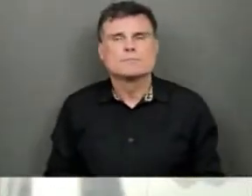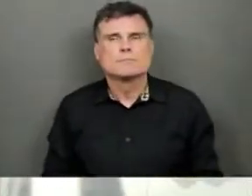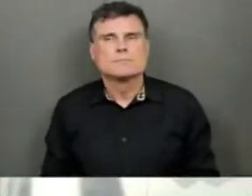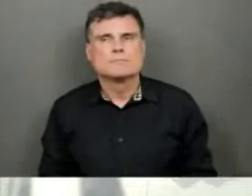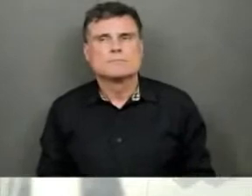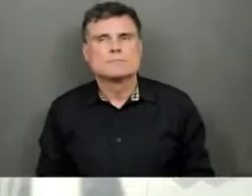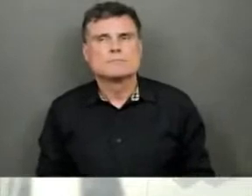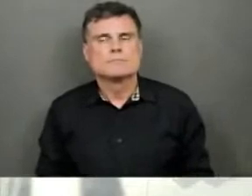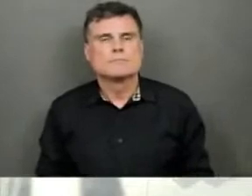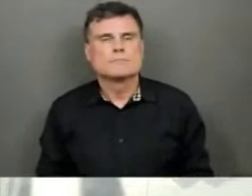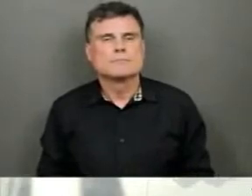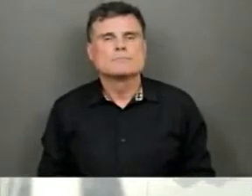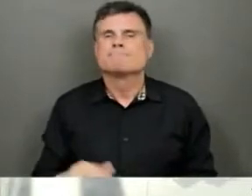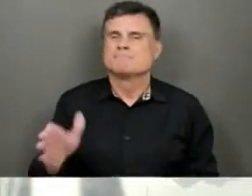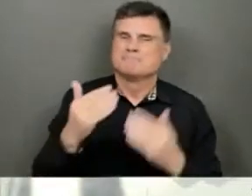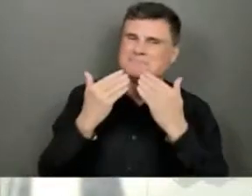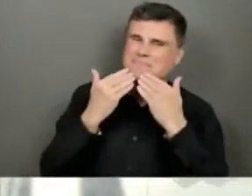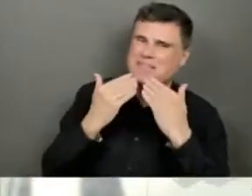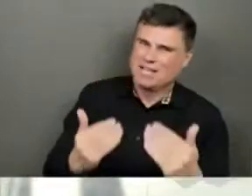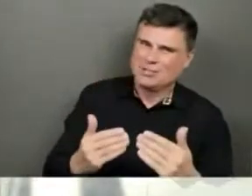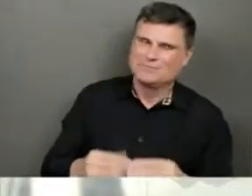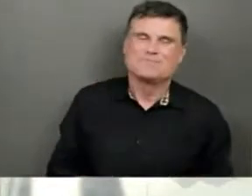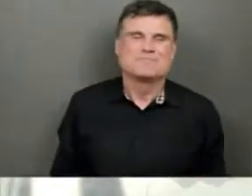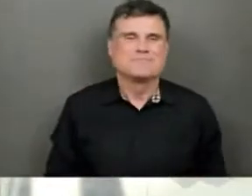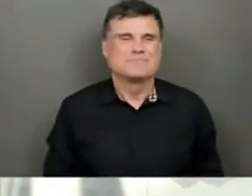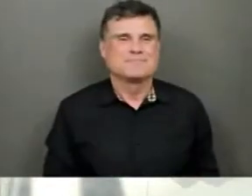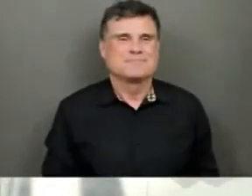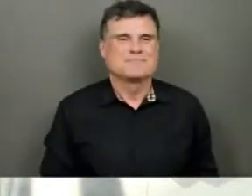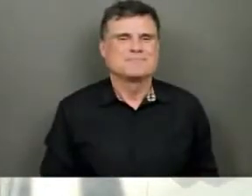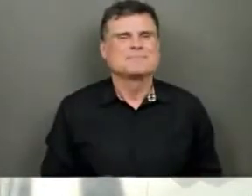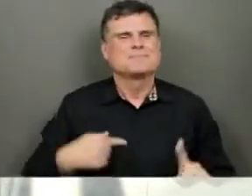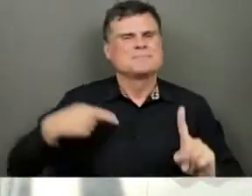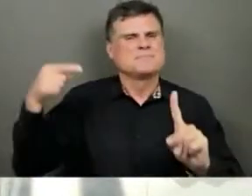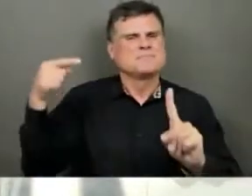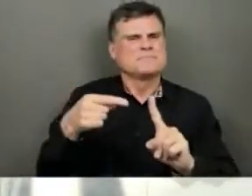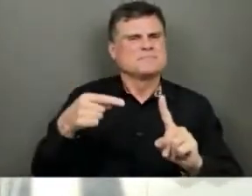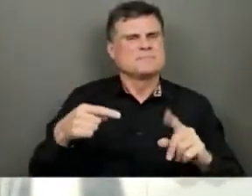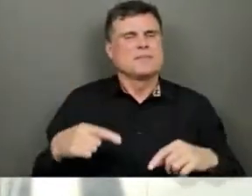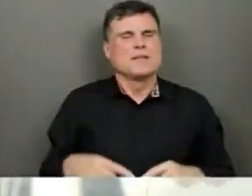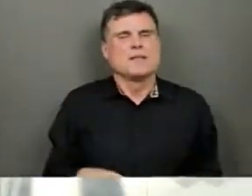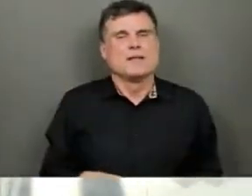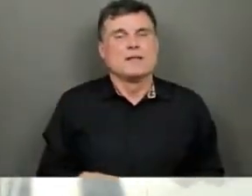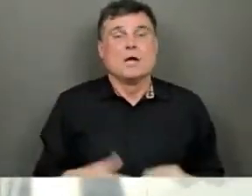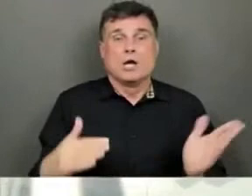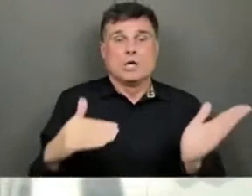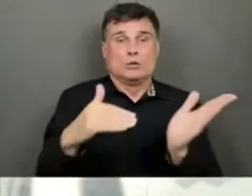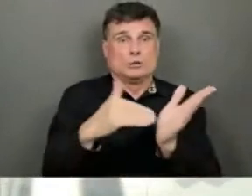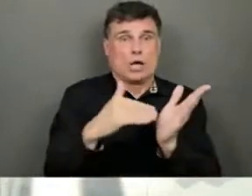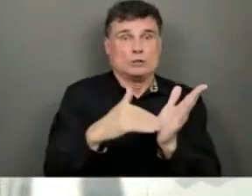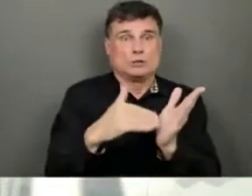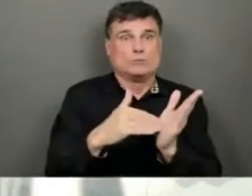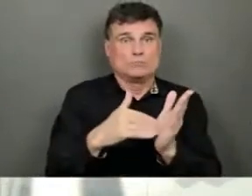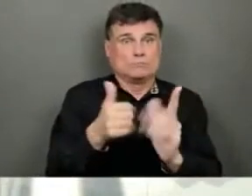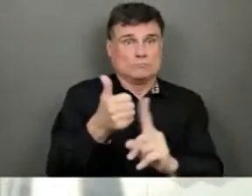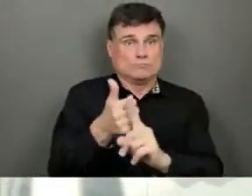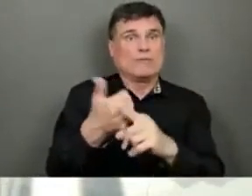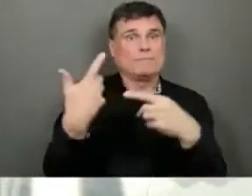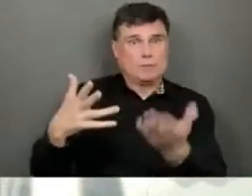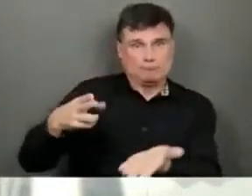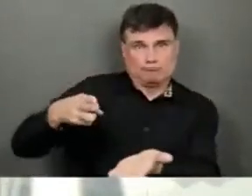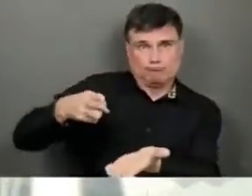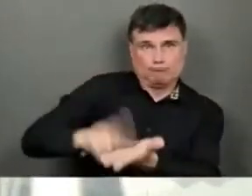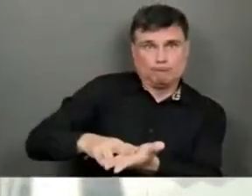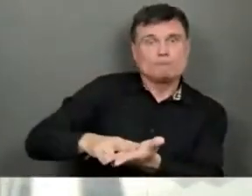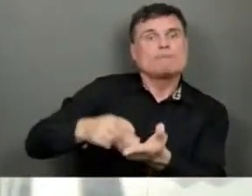Hi, Minister. Thanks for taking my question. On the issue of physicians who have signed on to the new payment